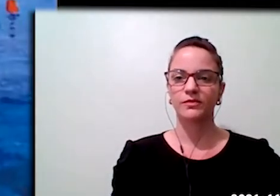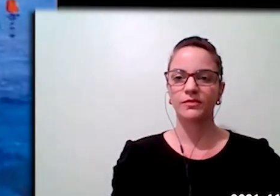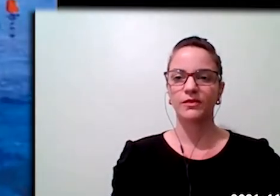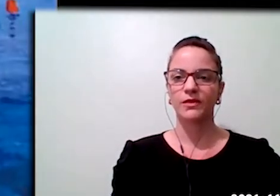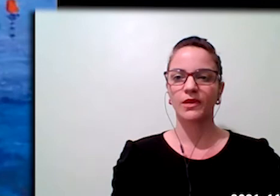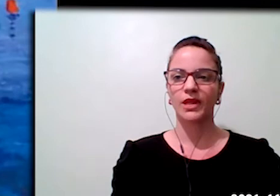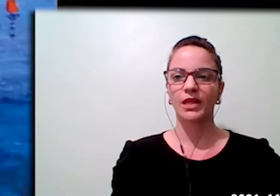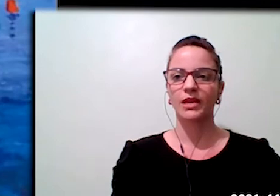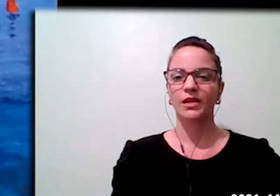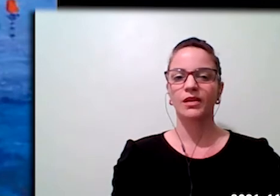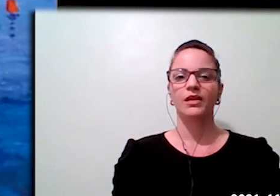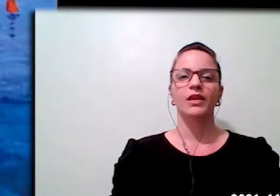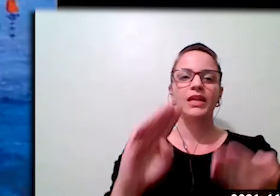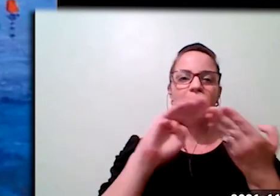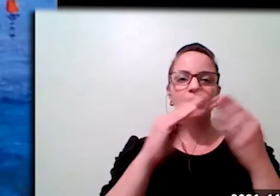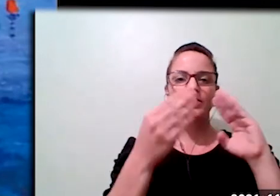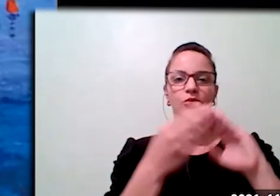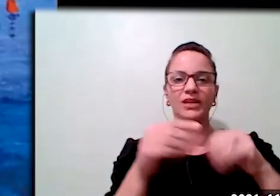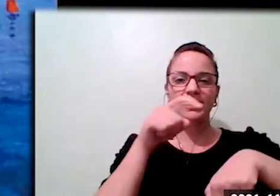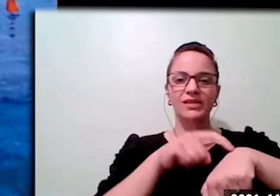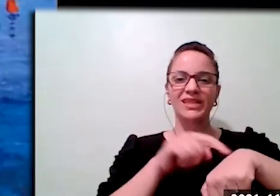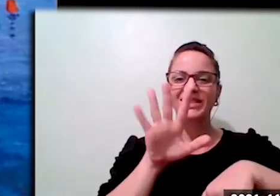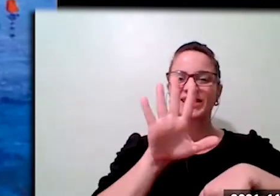La ciudad en el tiempo, cinco siglos de